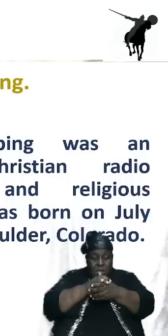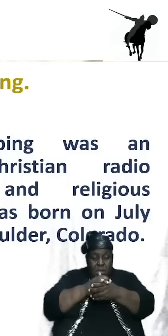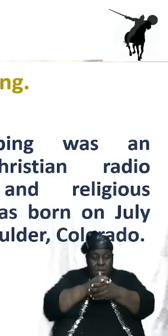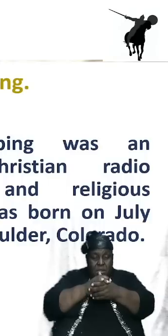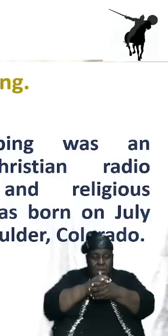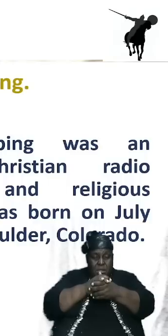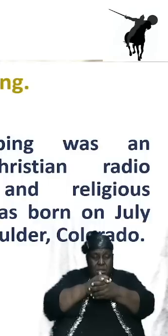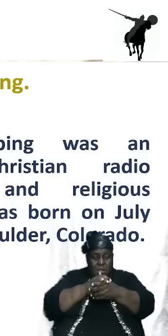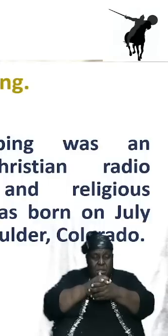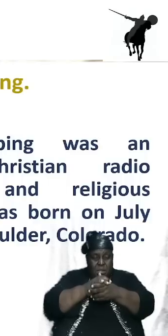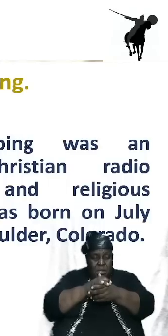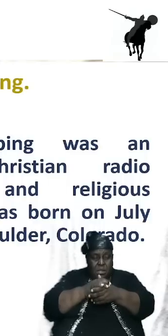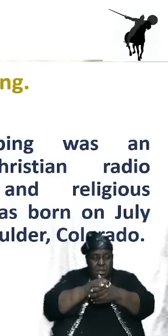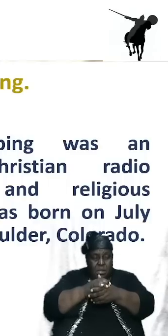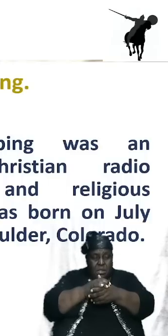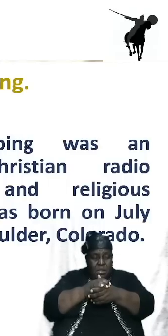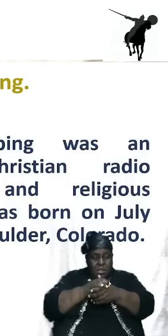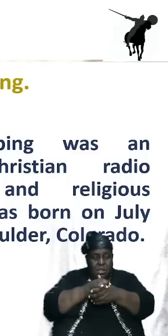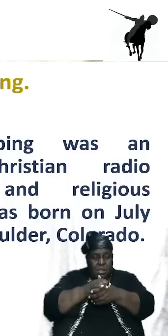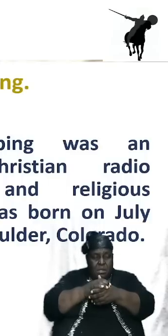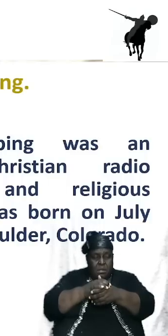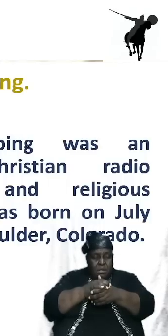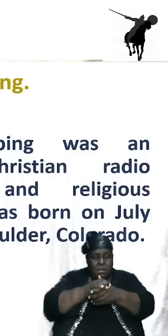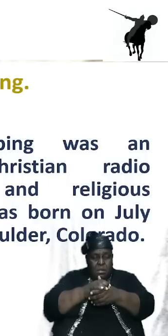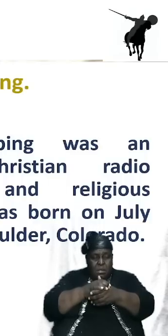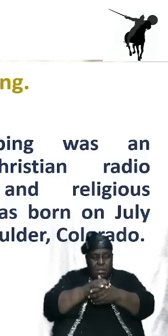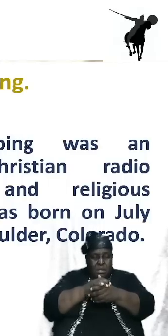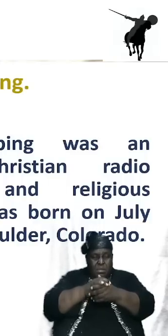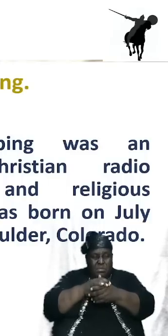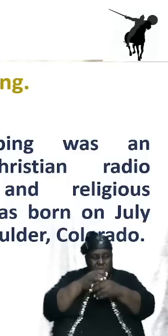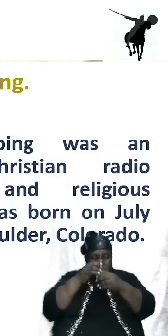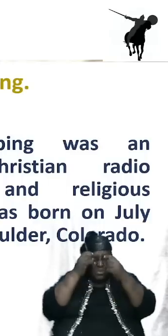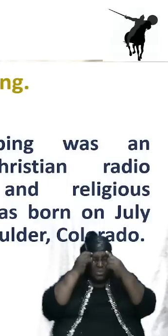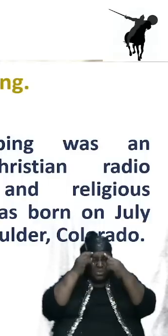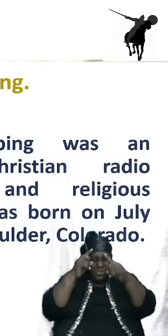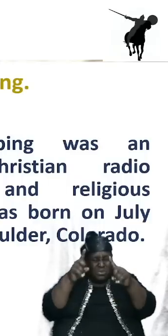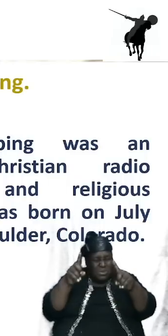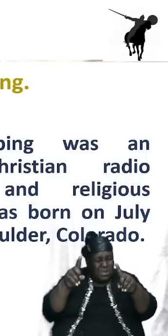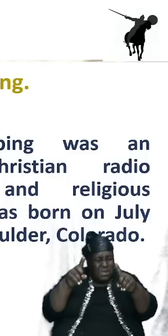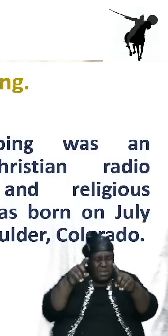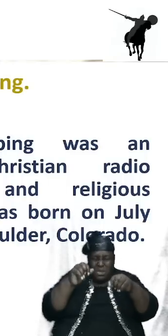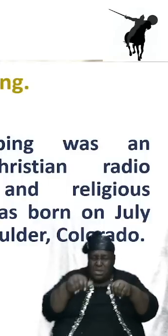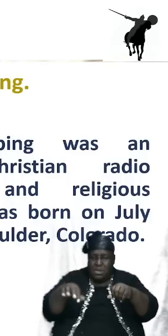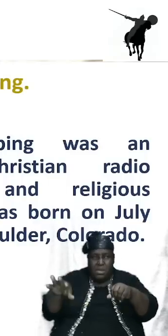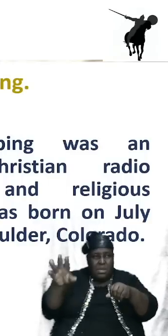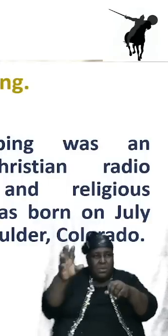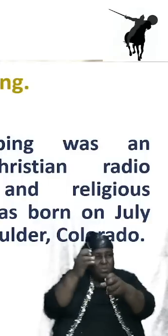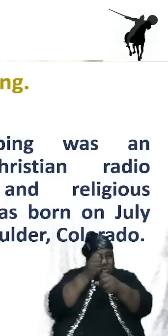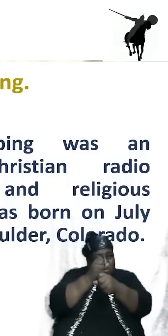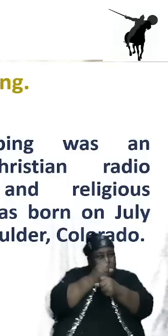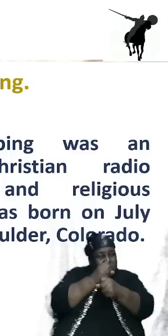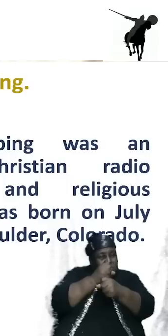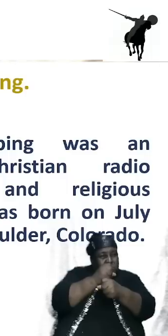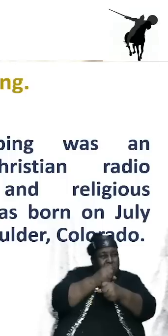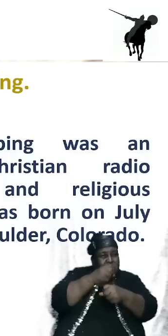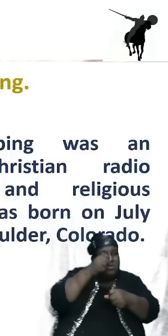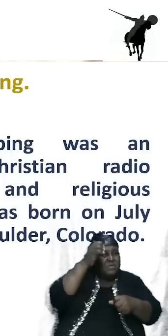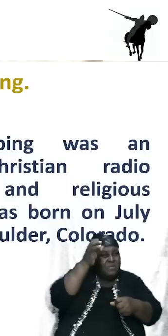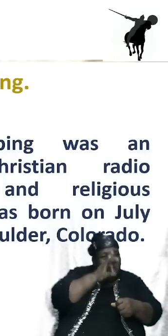realized that his teaching was false. The man was so delusional that he held on to the teaching. That's what false teaching